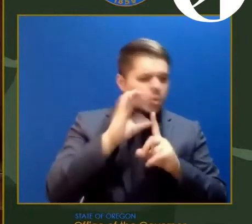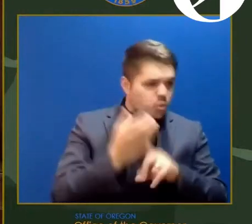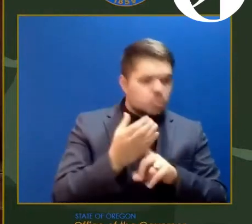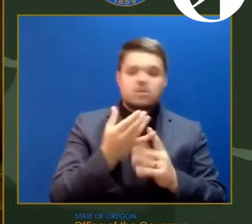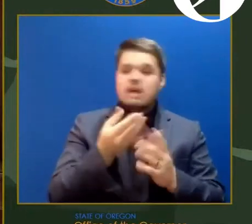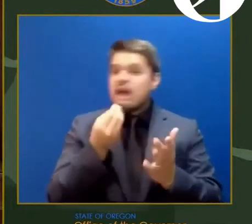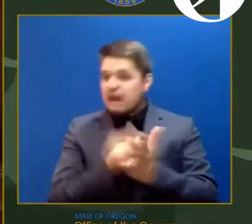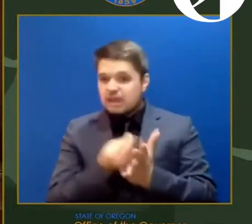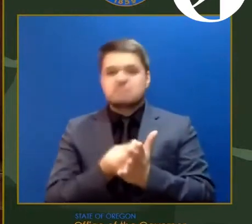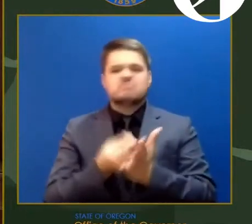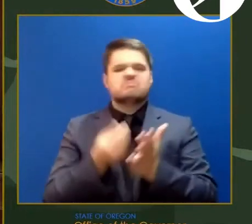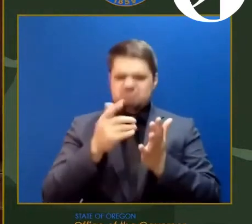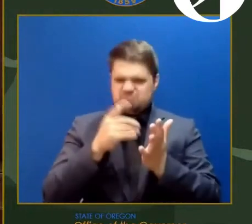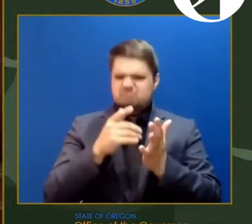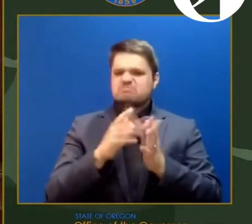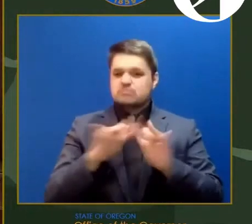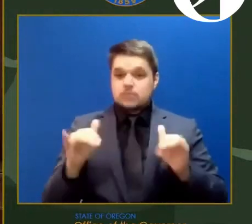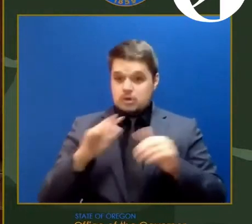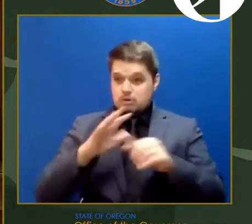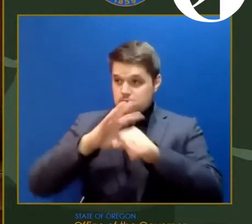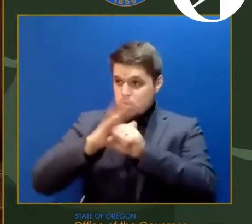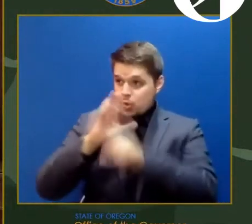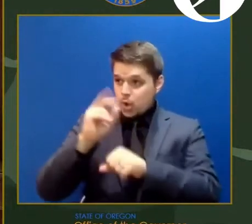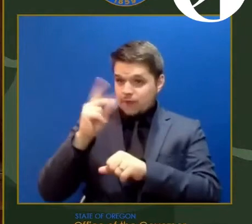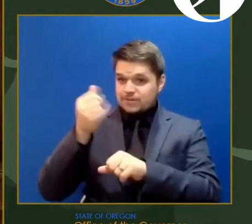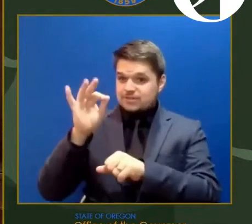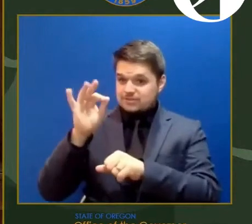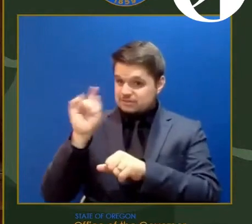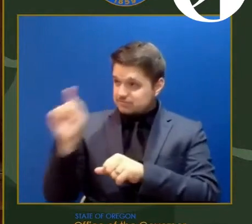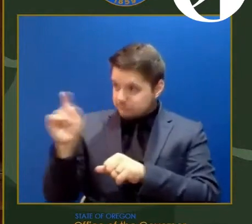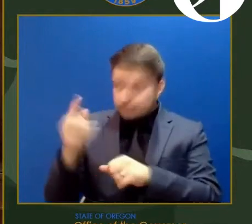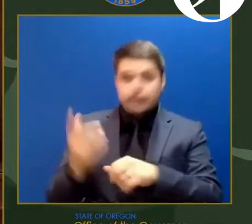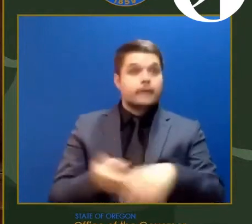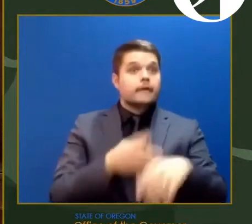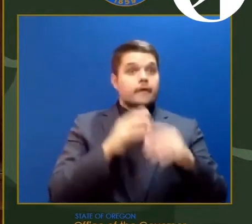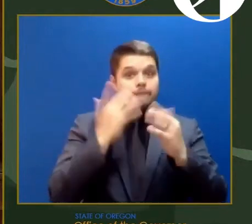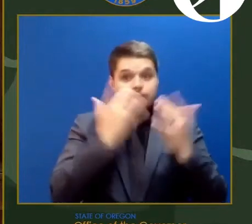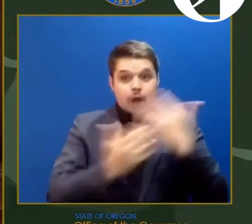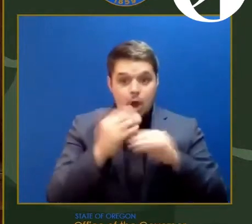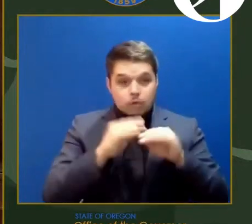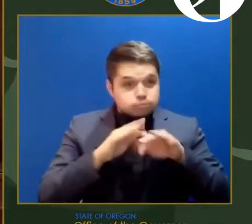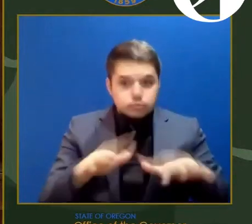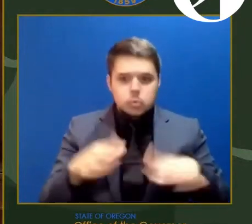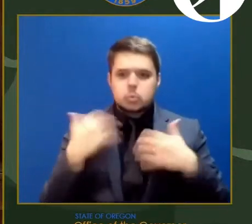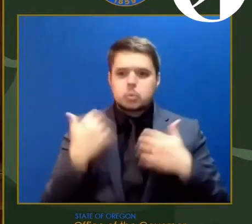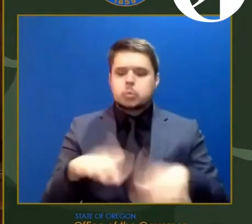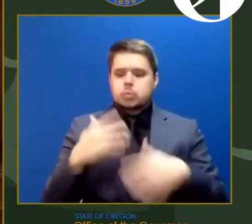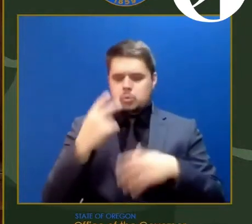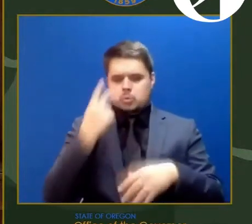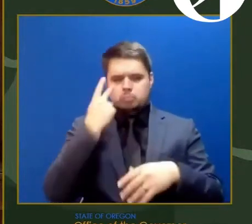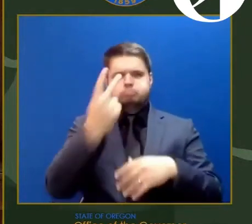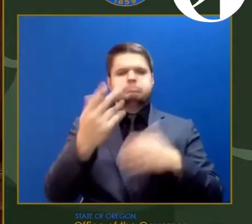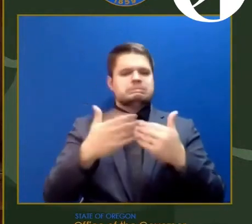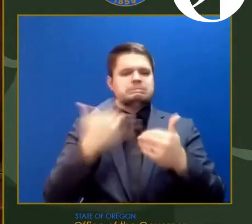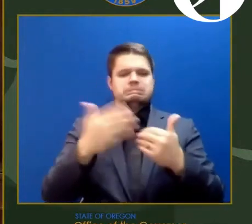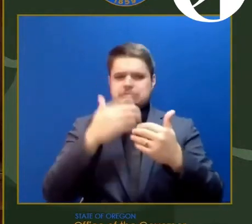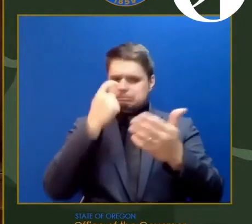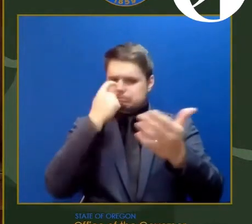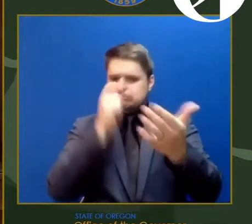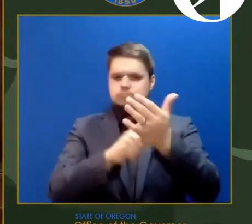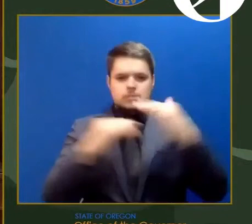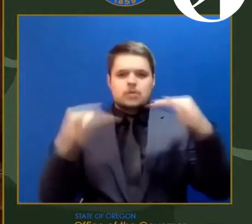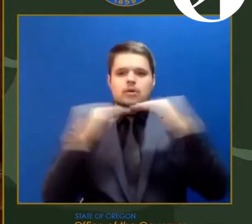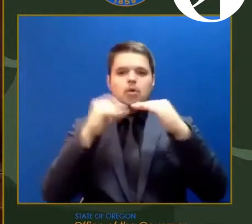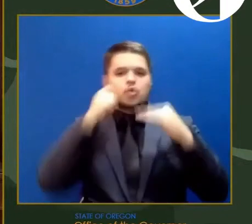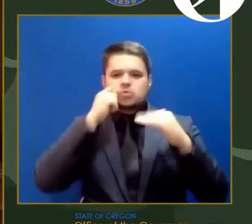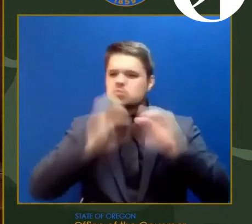and fires have only accelerated these disparities. We know that all Oregonians felt the impacts